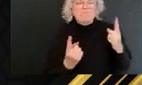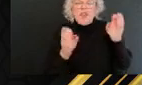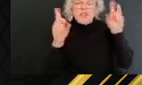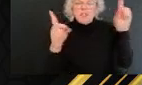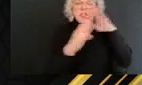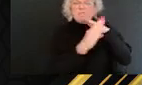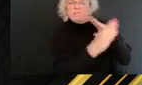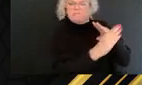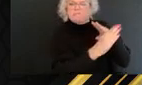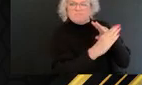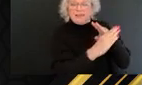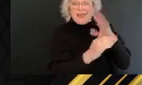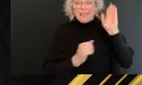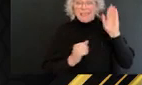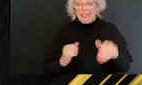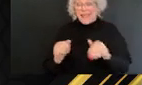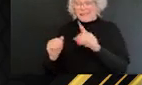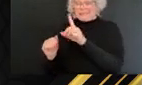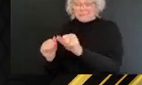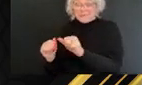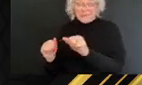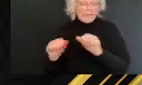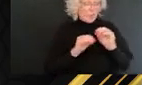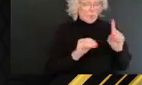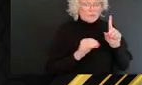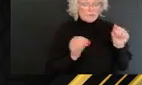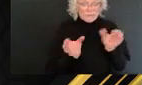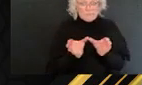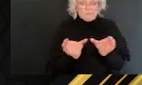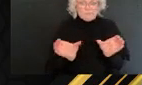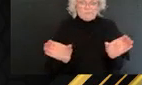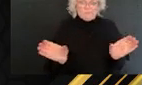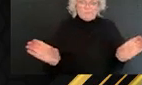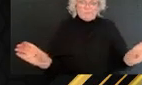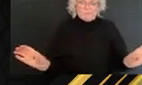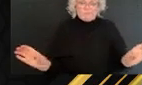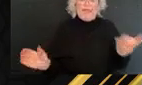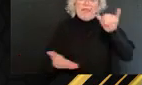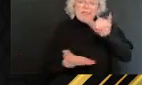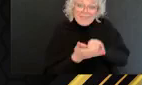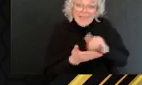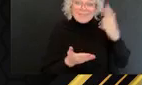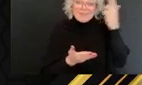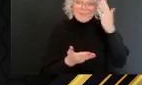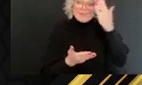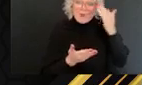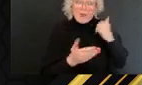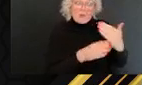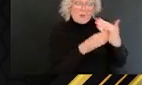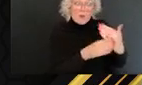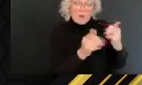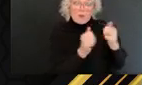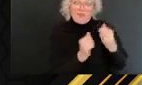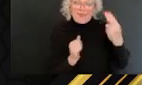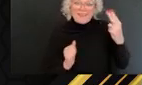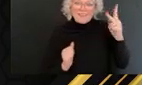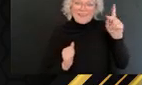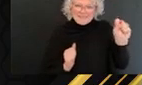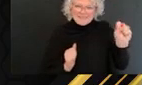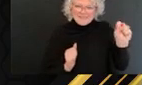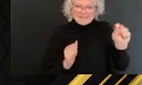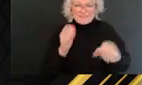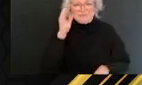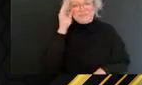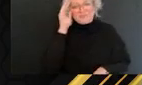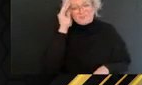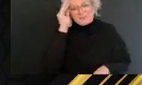the disability divide continues to grow. That is why we partner with organizations like Helen Keller